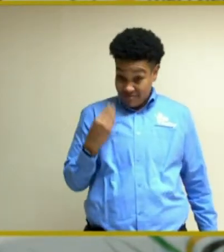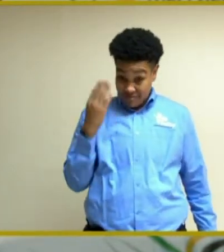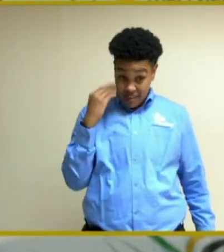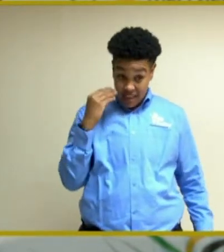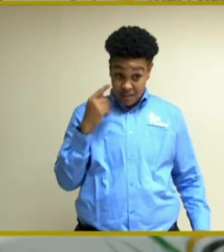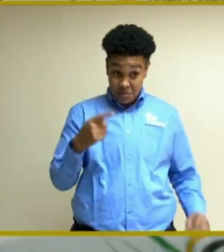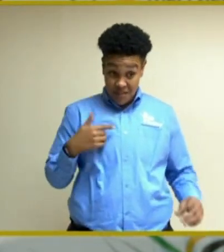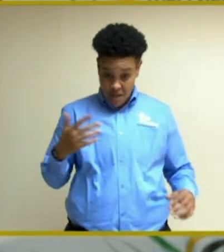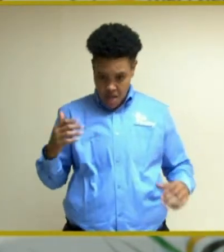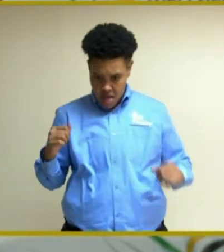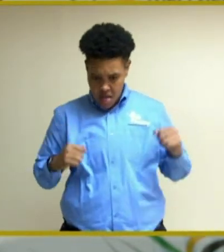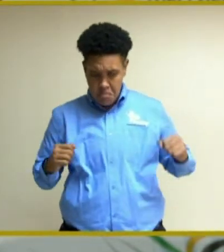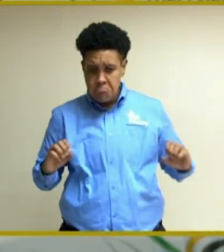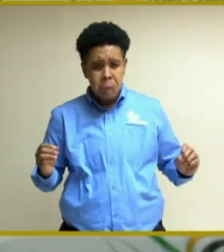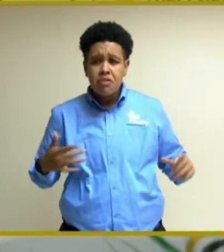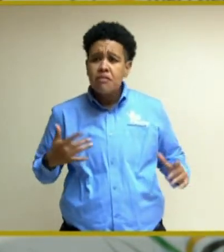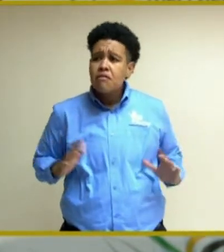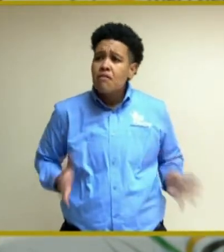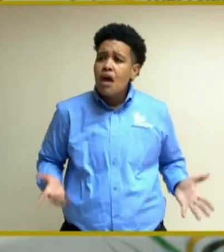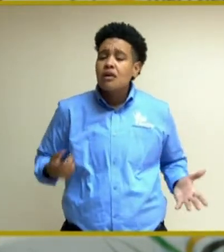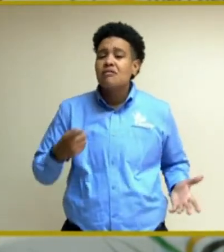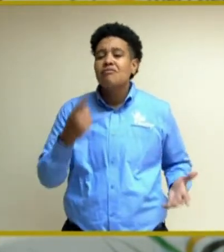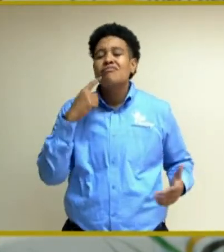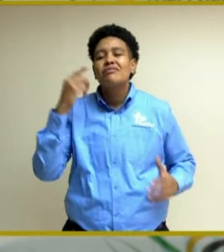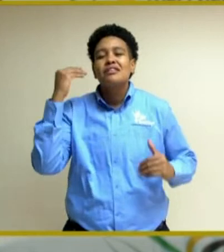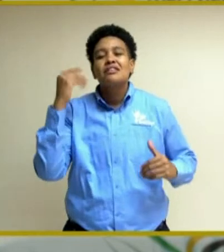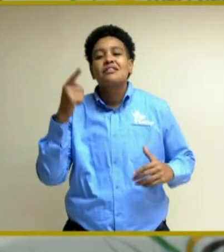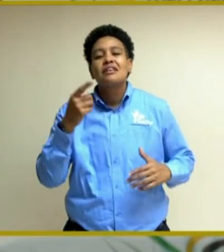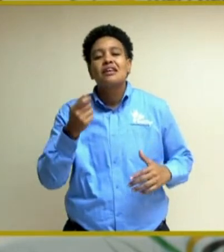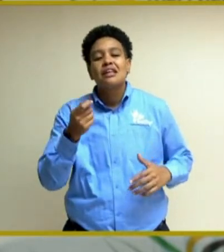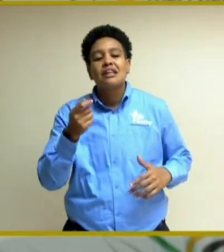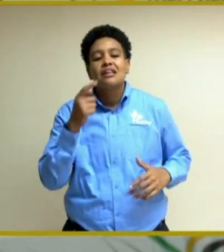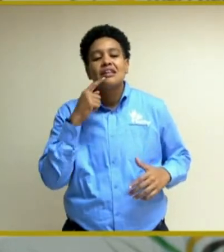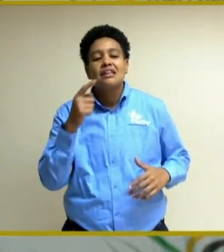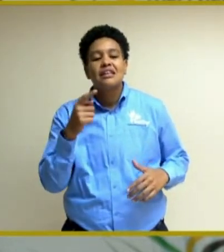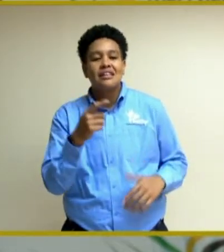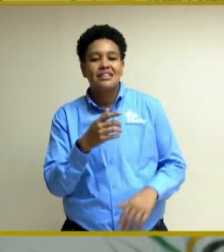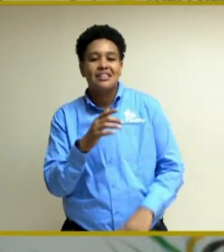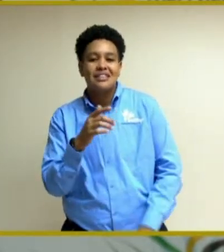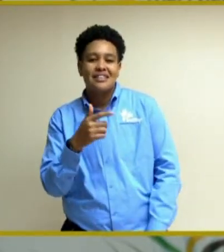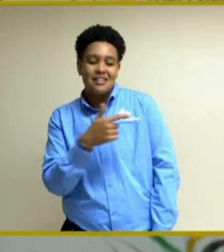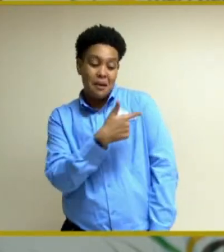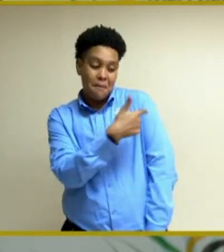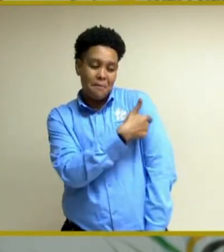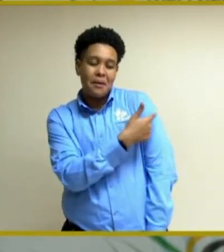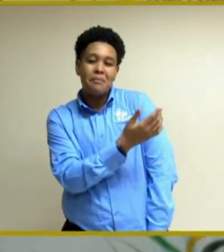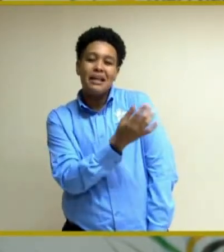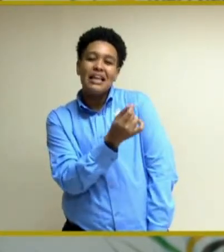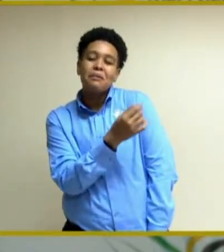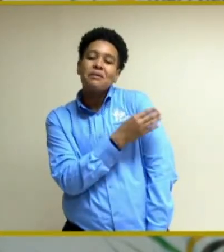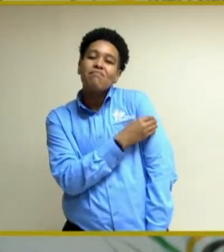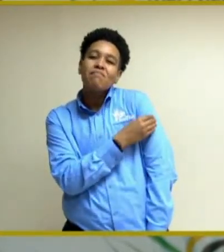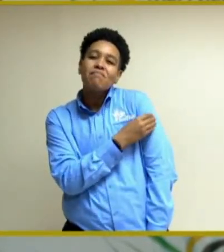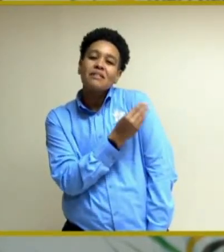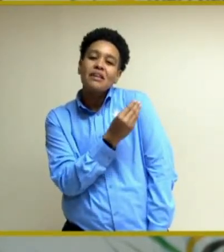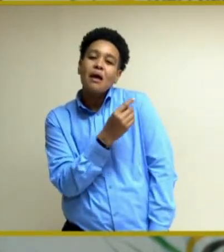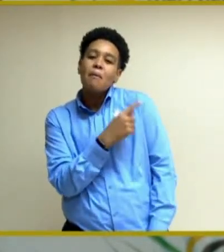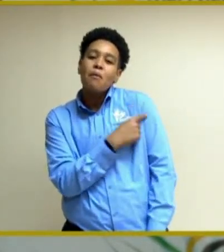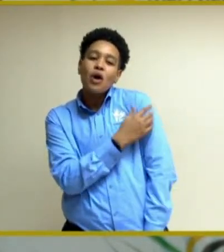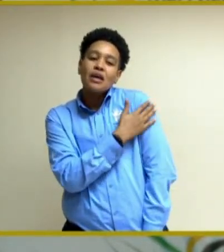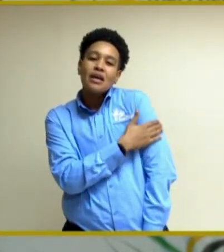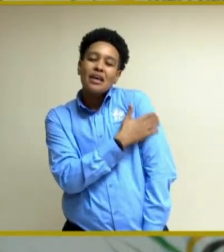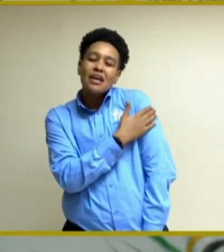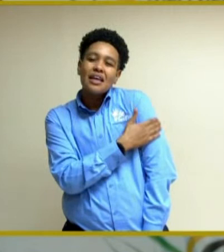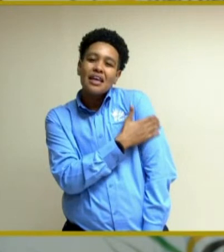of the ordinary. As would be expected, there's a little tenderness at the site and a little tenderness in the